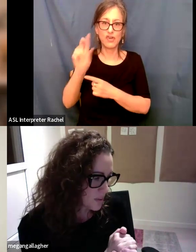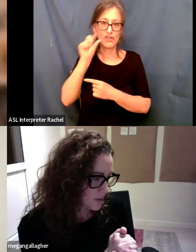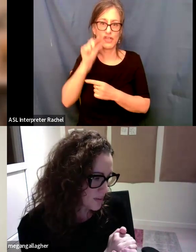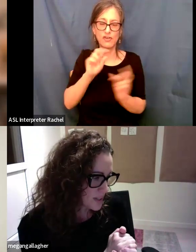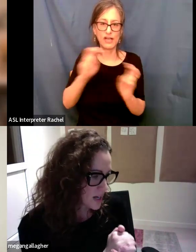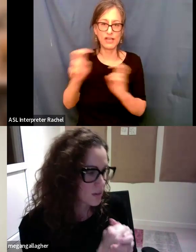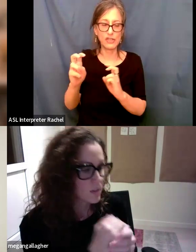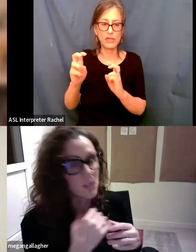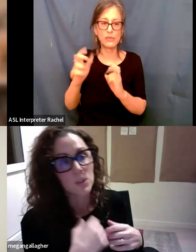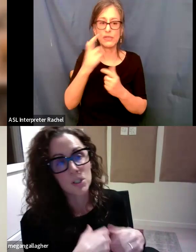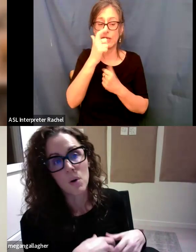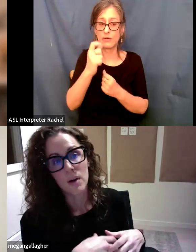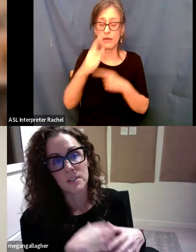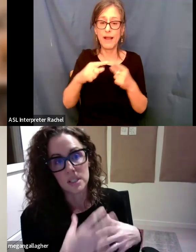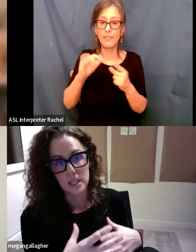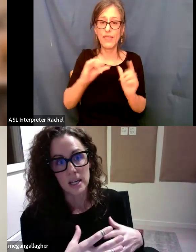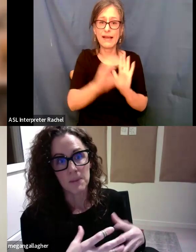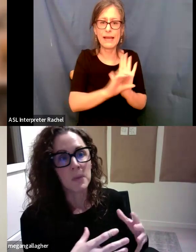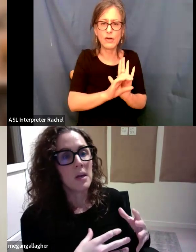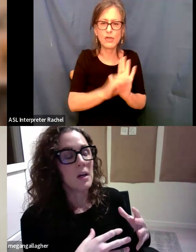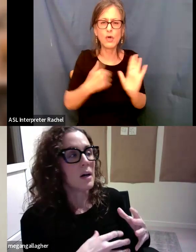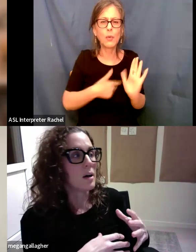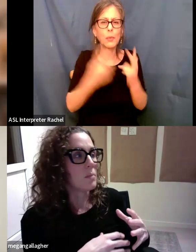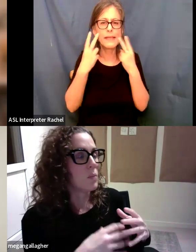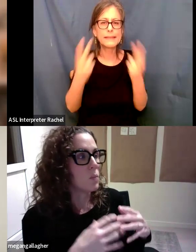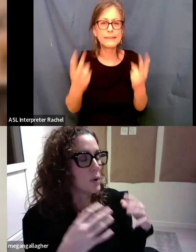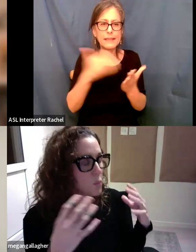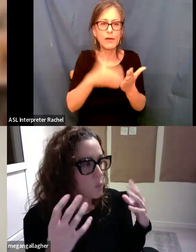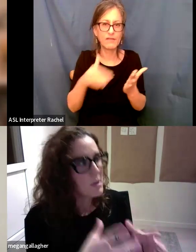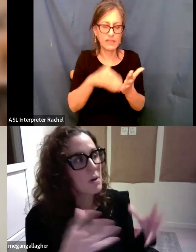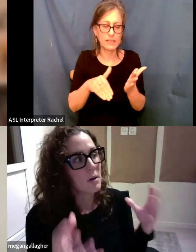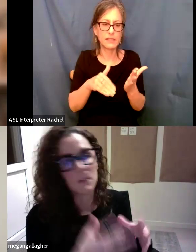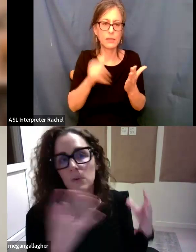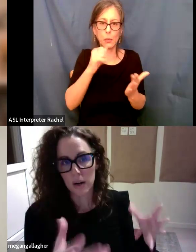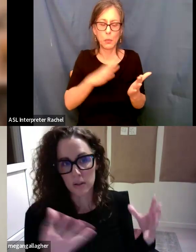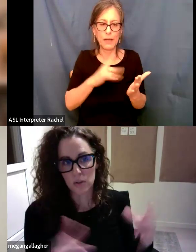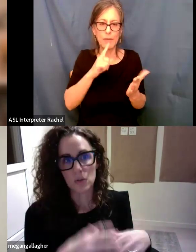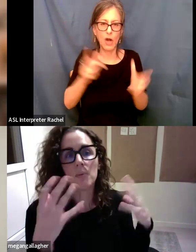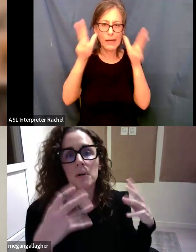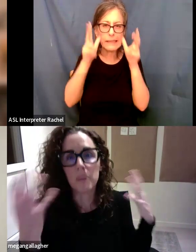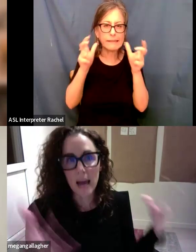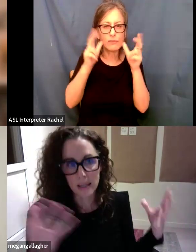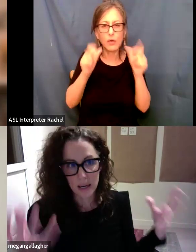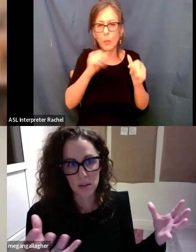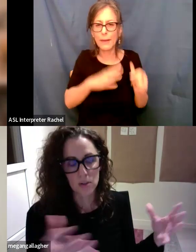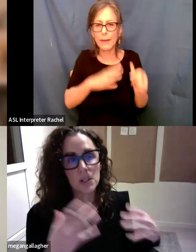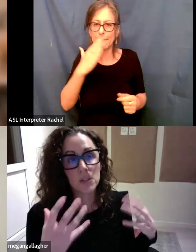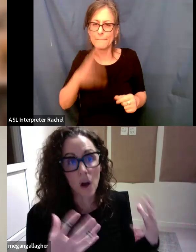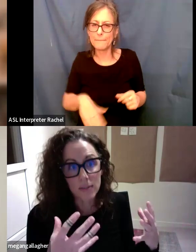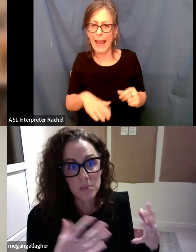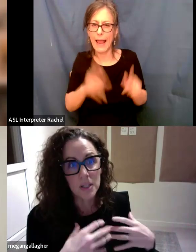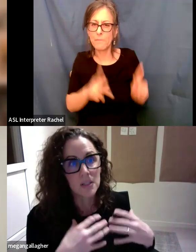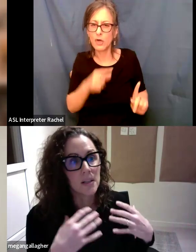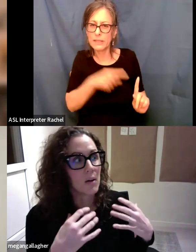most about Peter Irvine's character is we so often see when women are evil characters or women are bad characters,